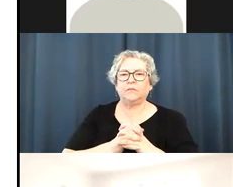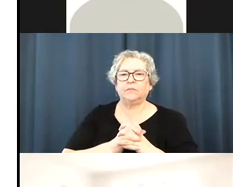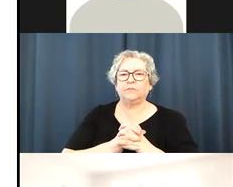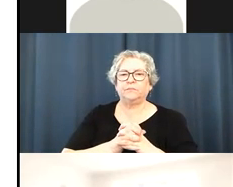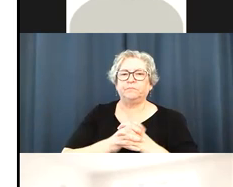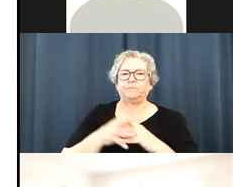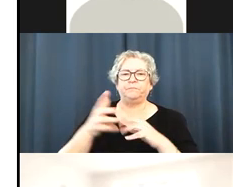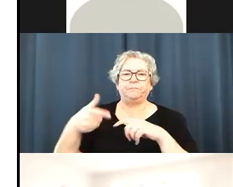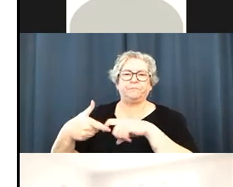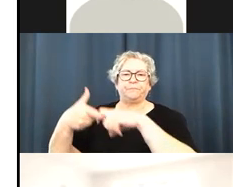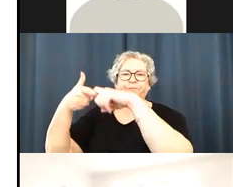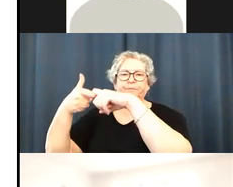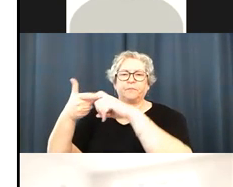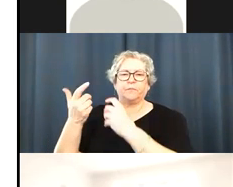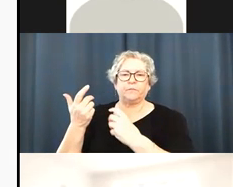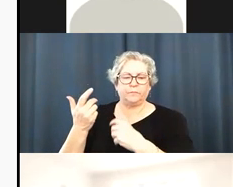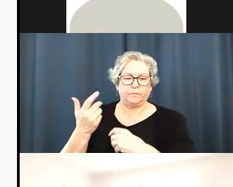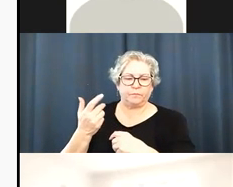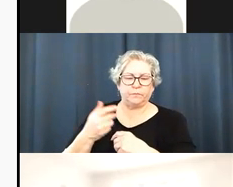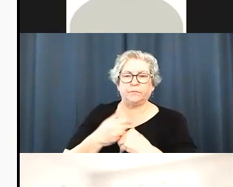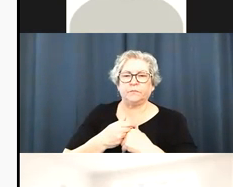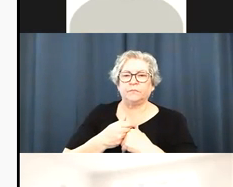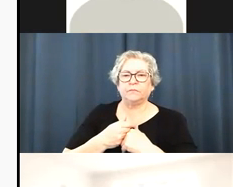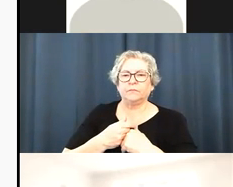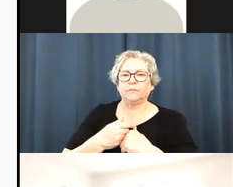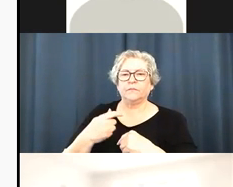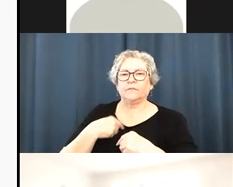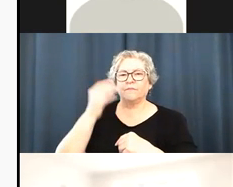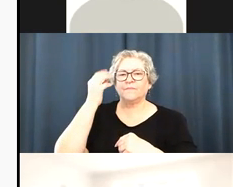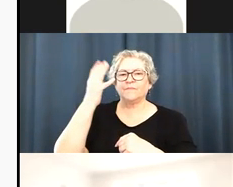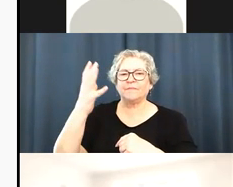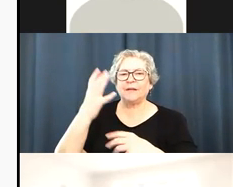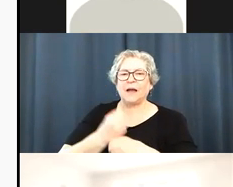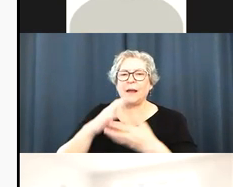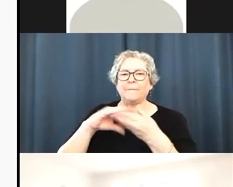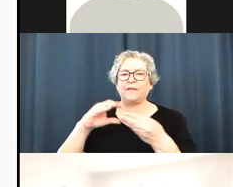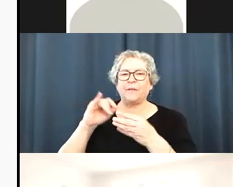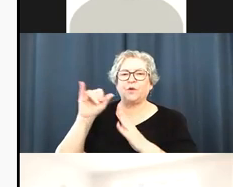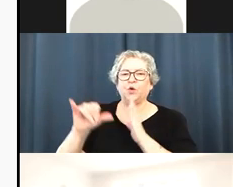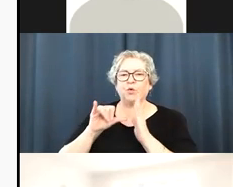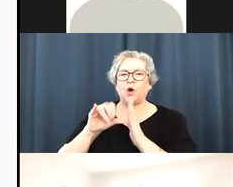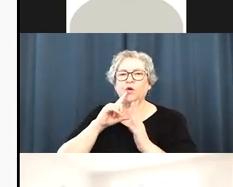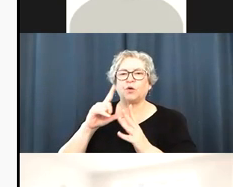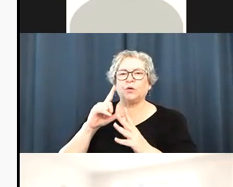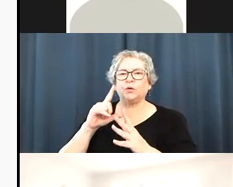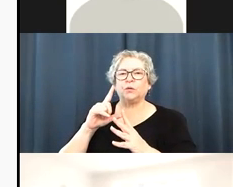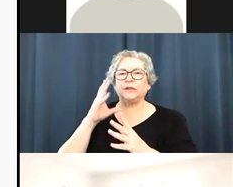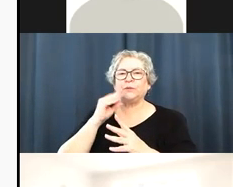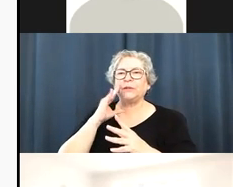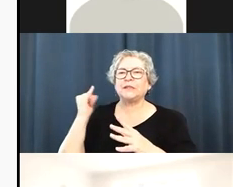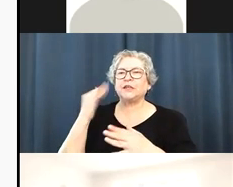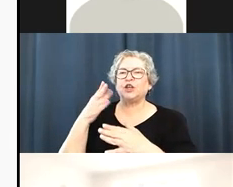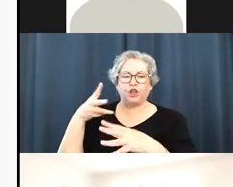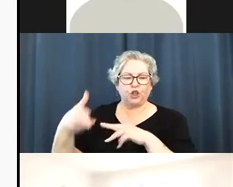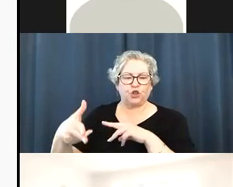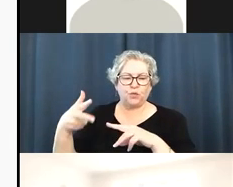Pause it for a second. I actually got a message from YouTube saying, are you experiencing interruptions?